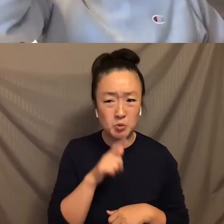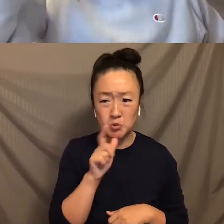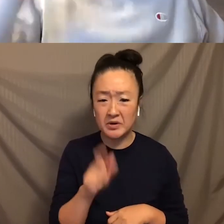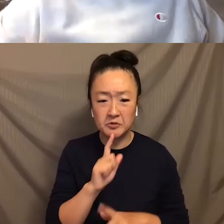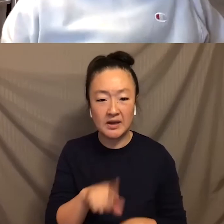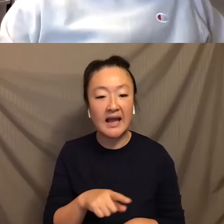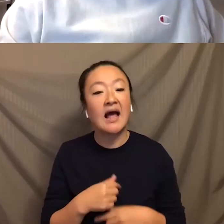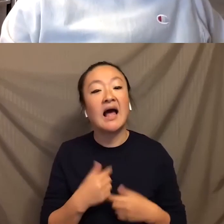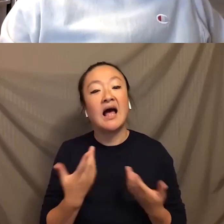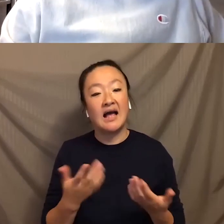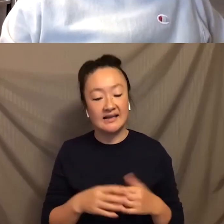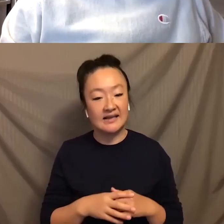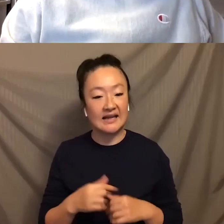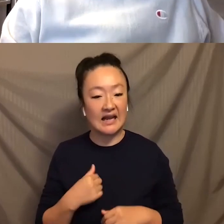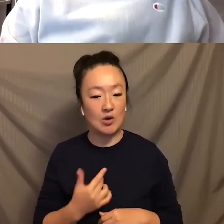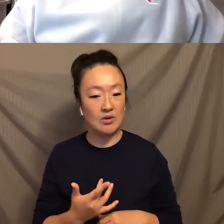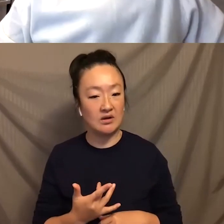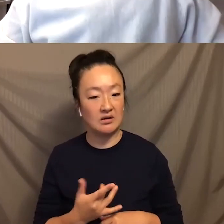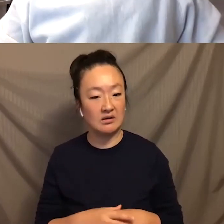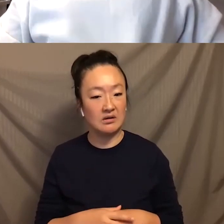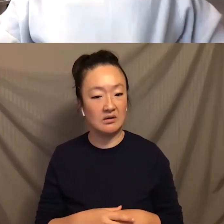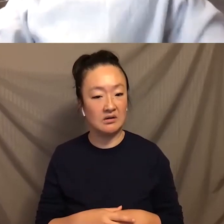but I kind of feel like